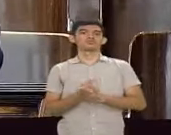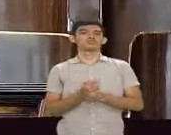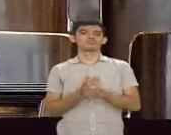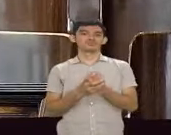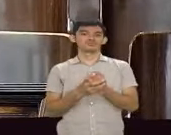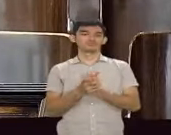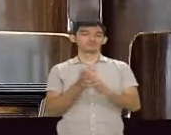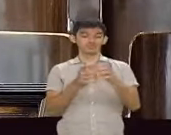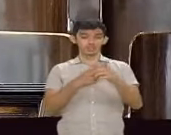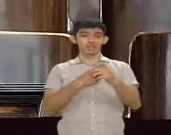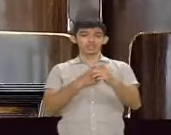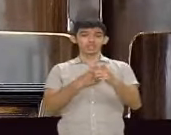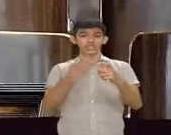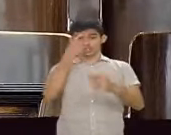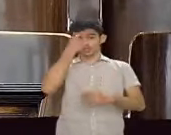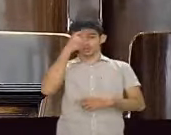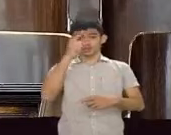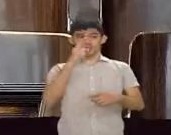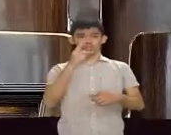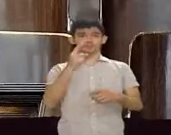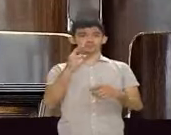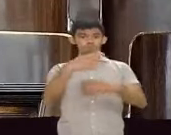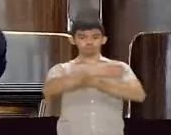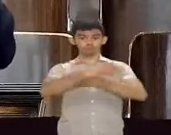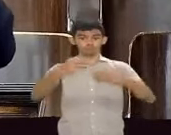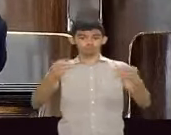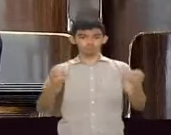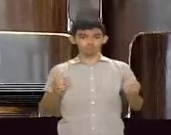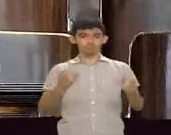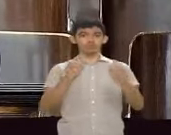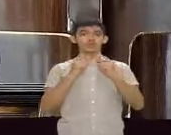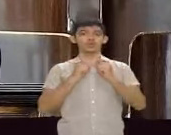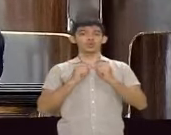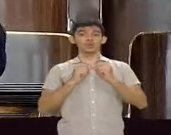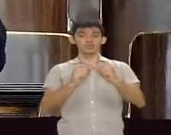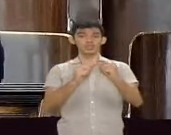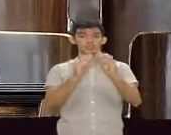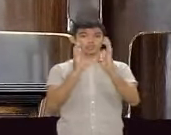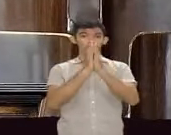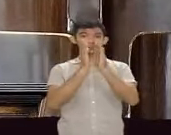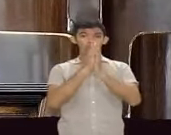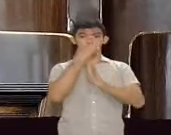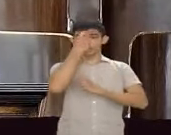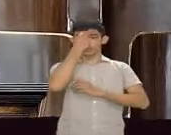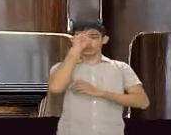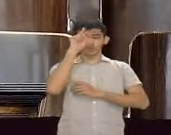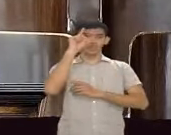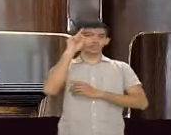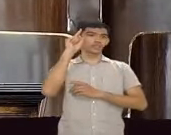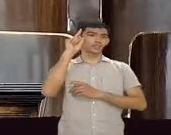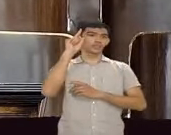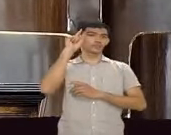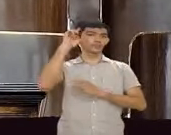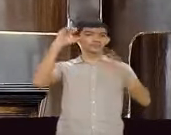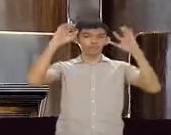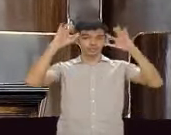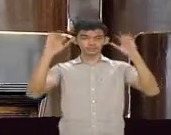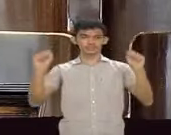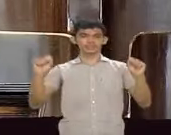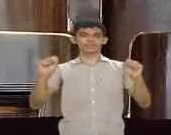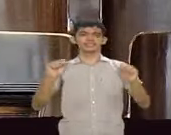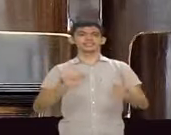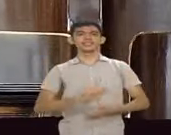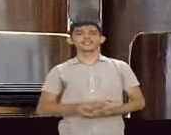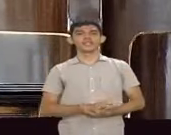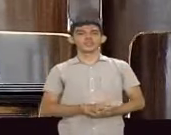They are running for the office. We need to continue to pray for our president. No president